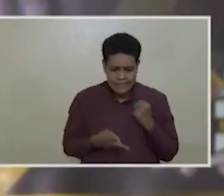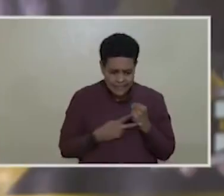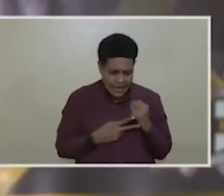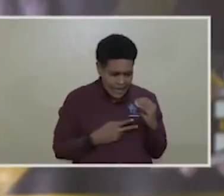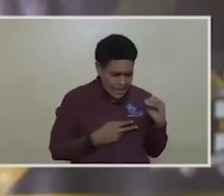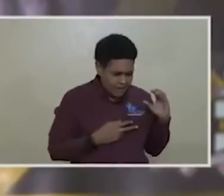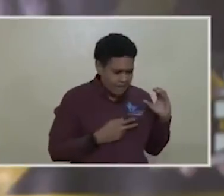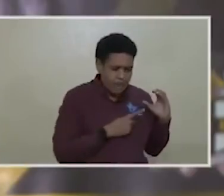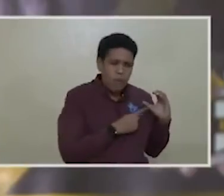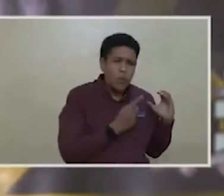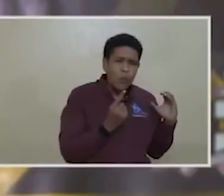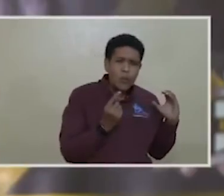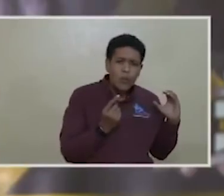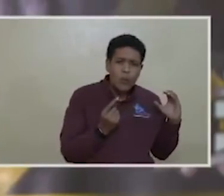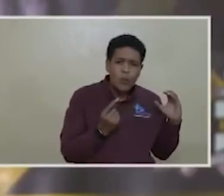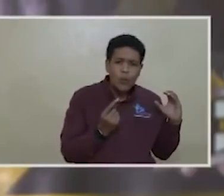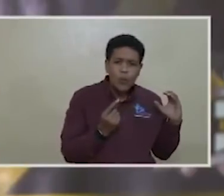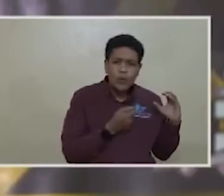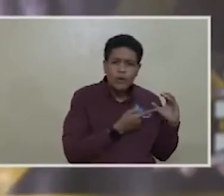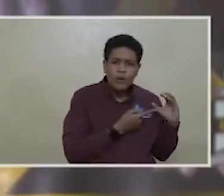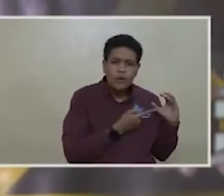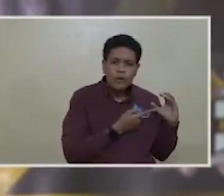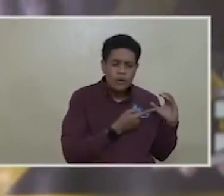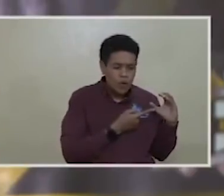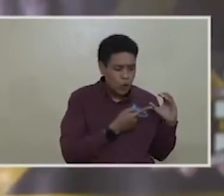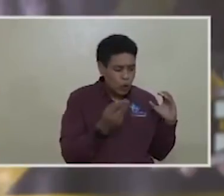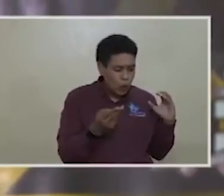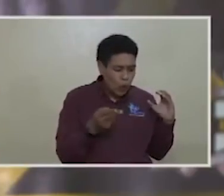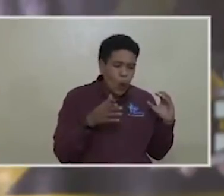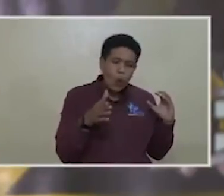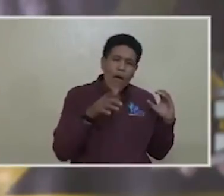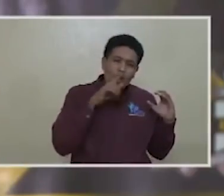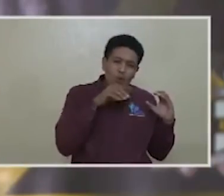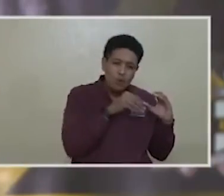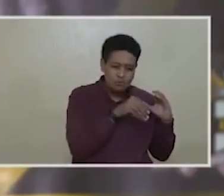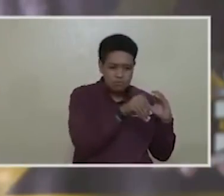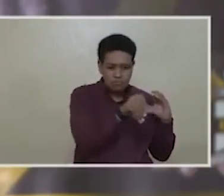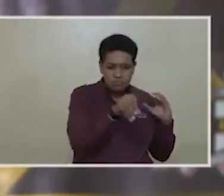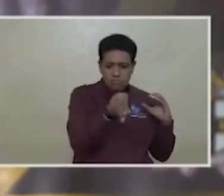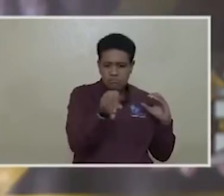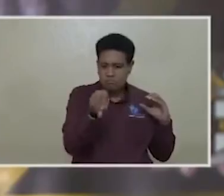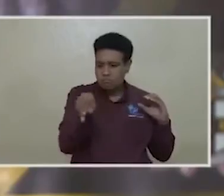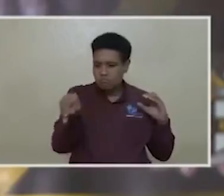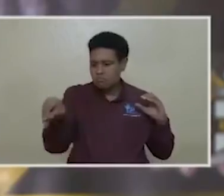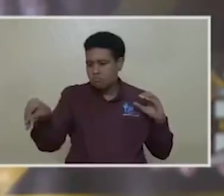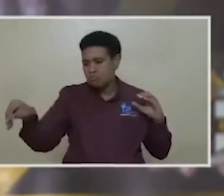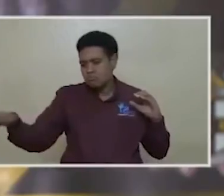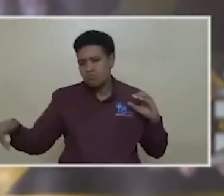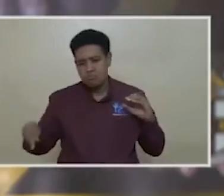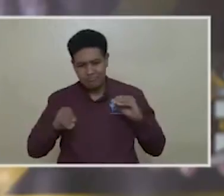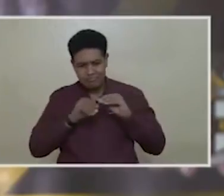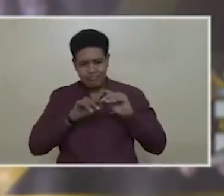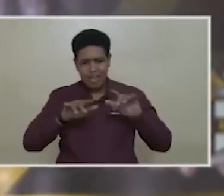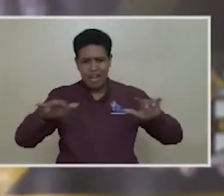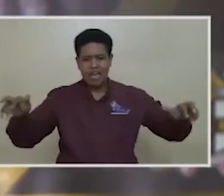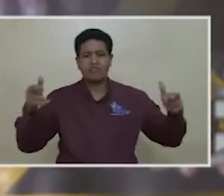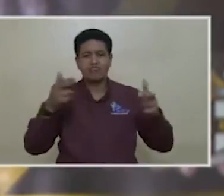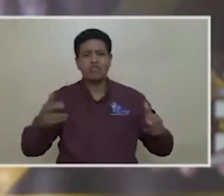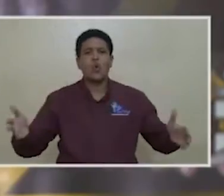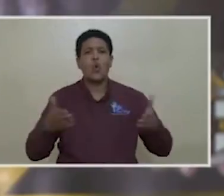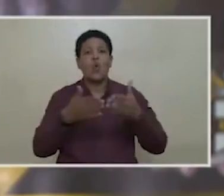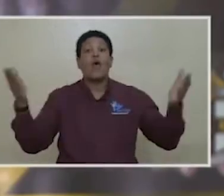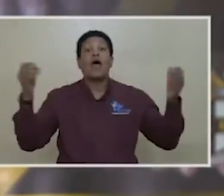we used it in such a way as to spread it widely across the society, and